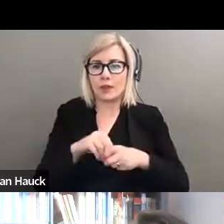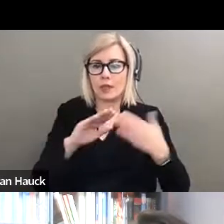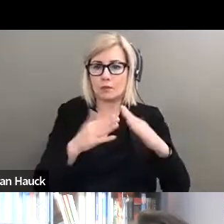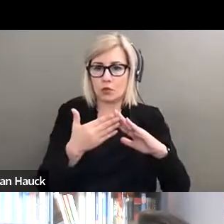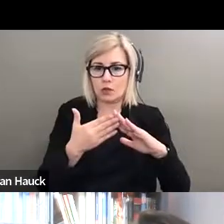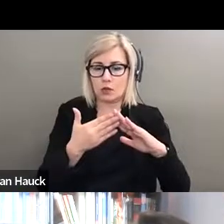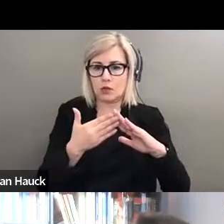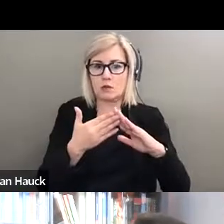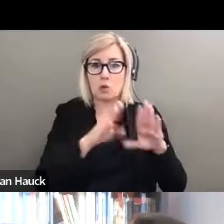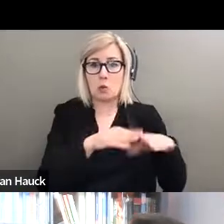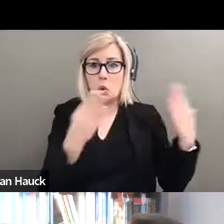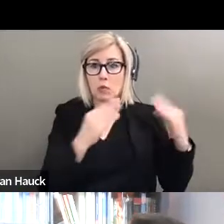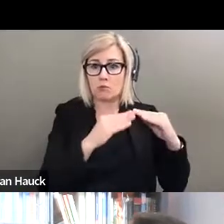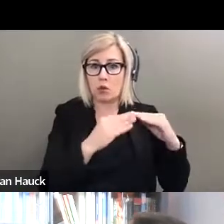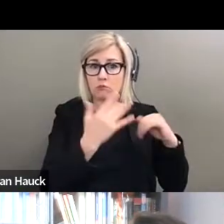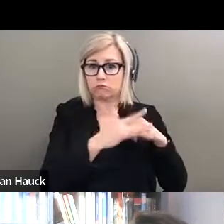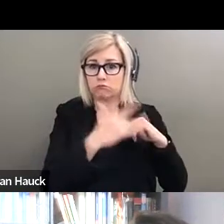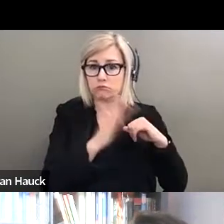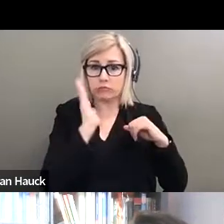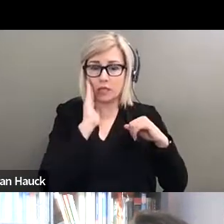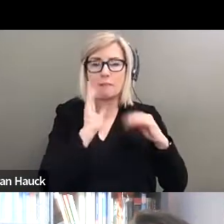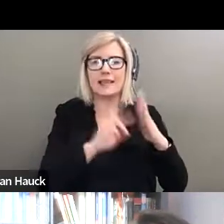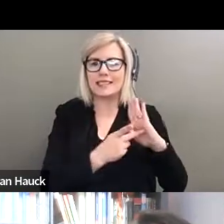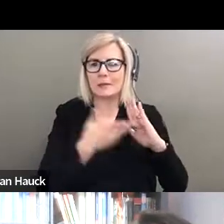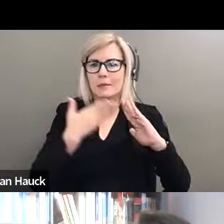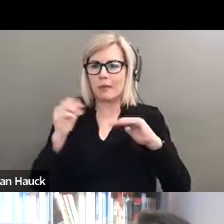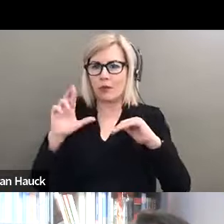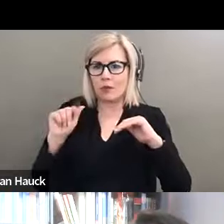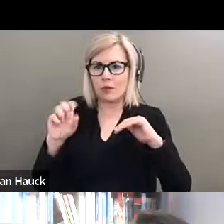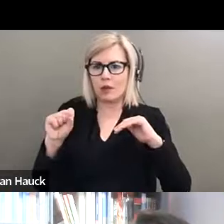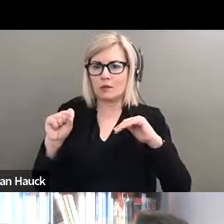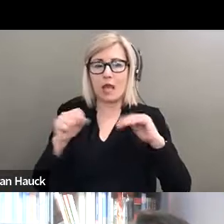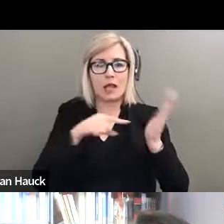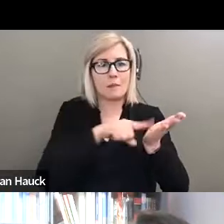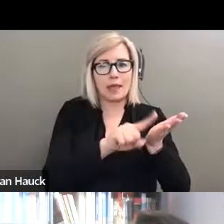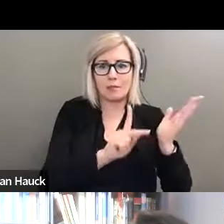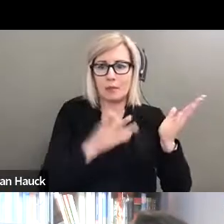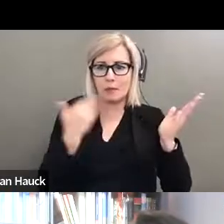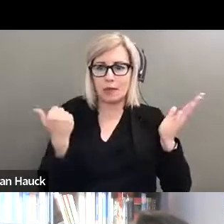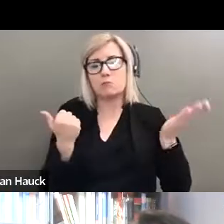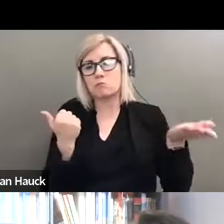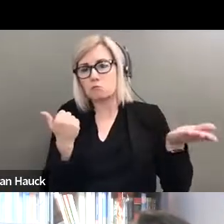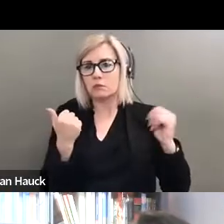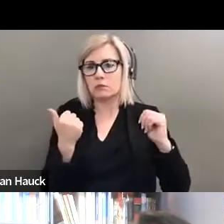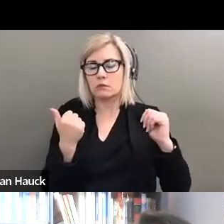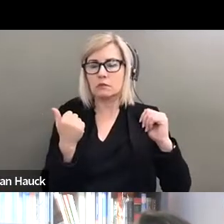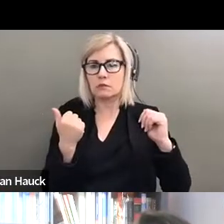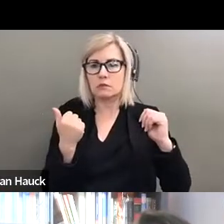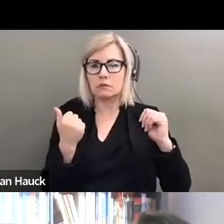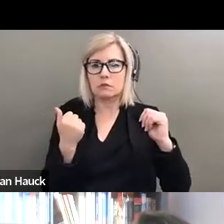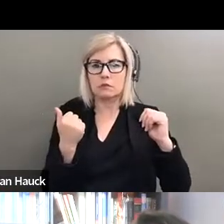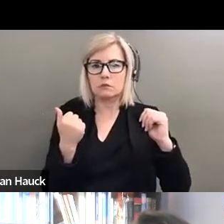can open up more beds because they're going to get a little bit better rates and can pay people better, then that might be if